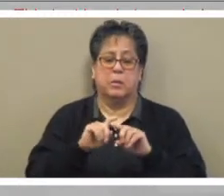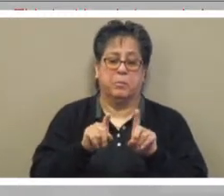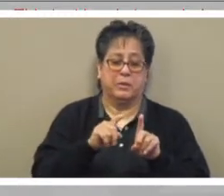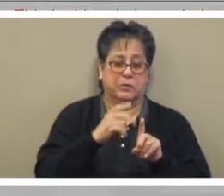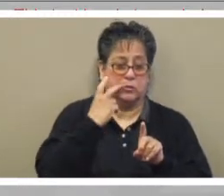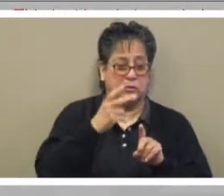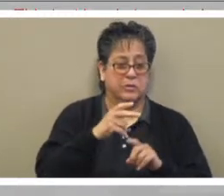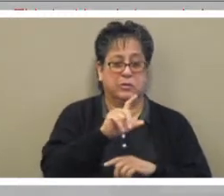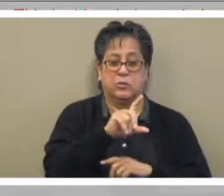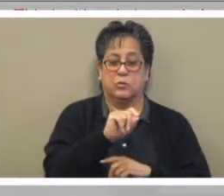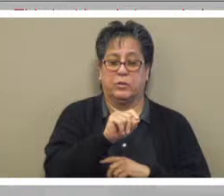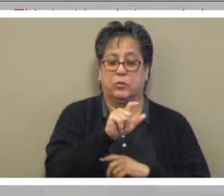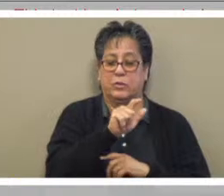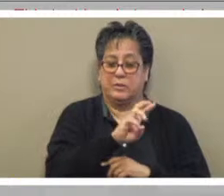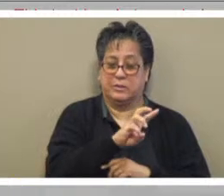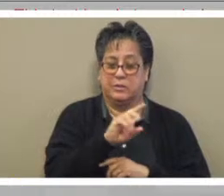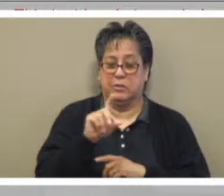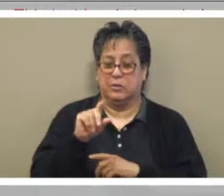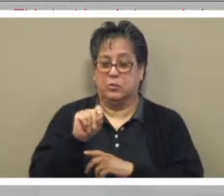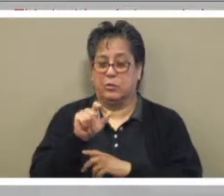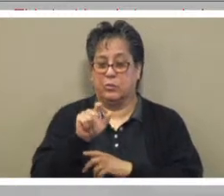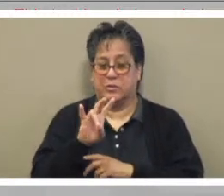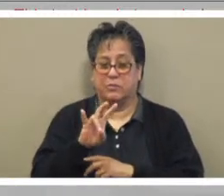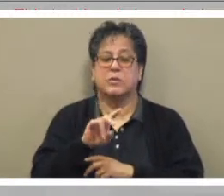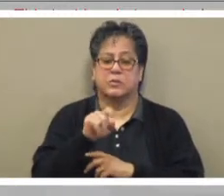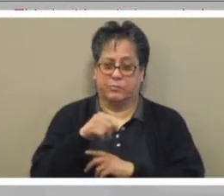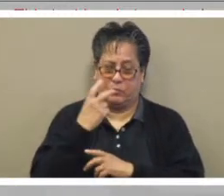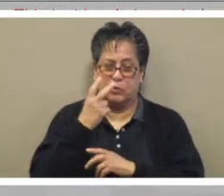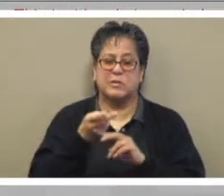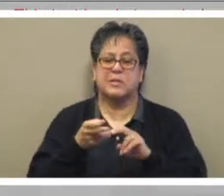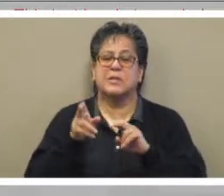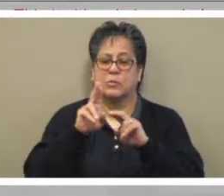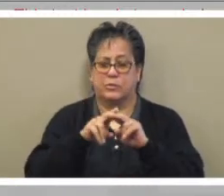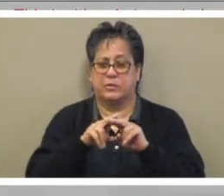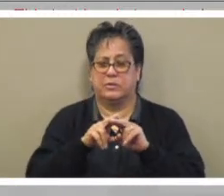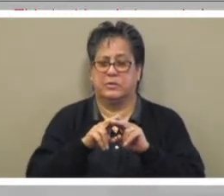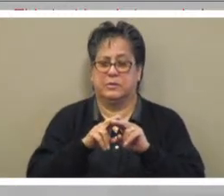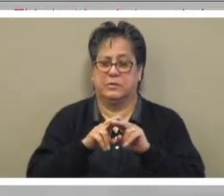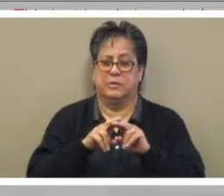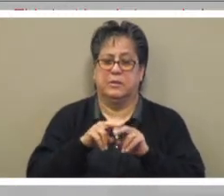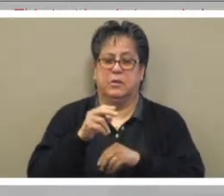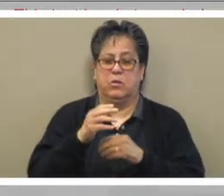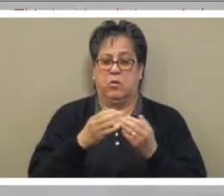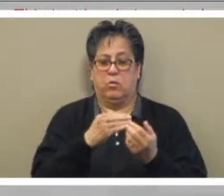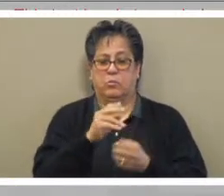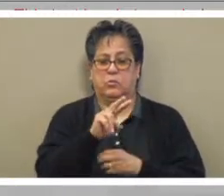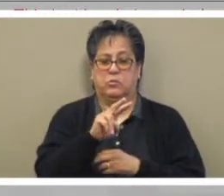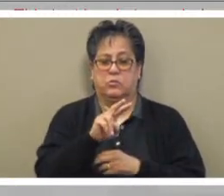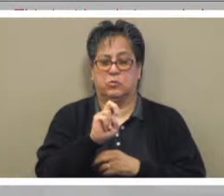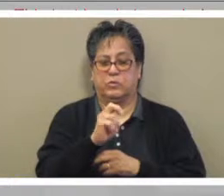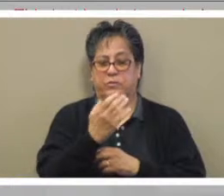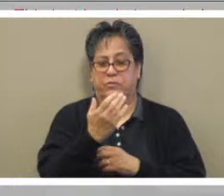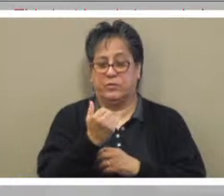ahead in FY 26 and 27, you'll see pretty substantial increases there. Almost $215 million in FY 26,